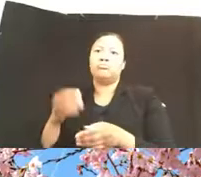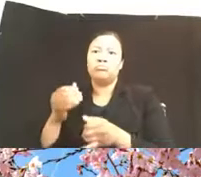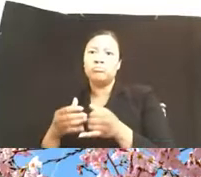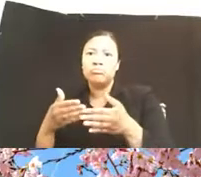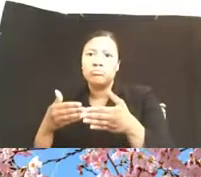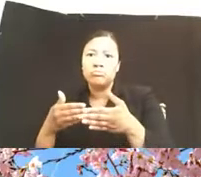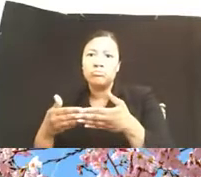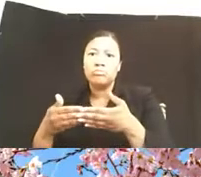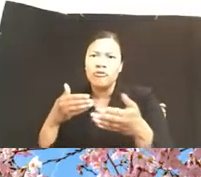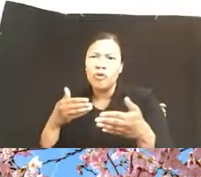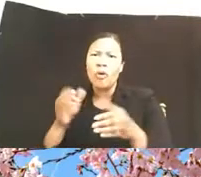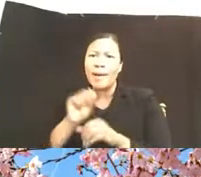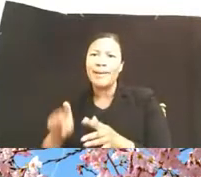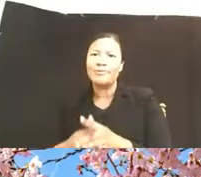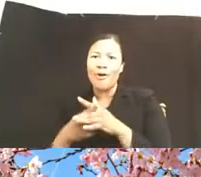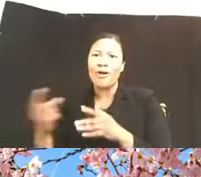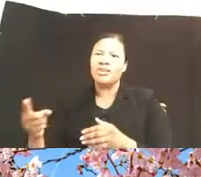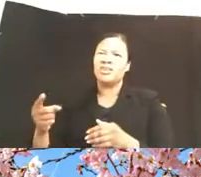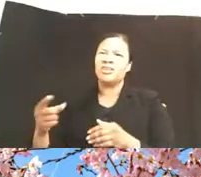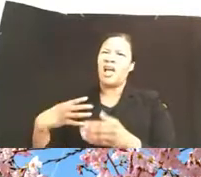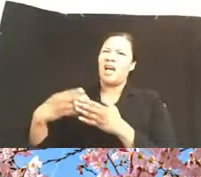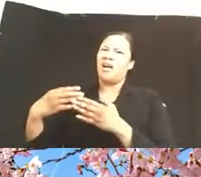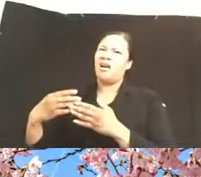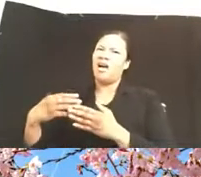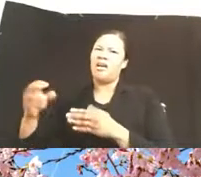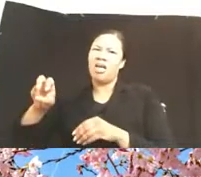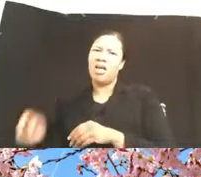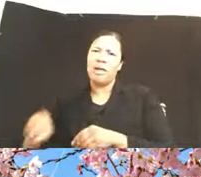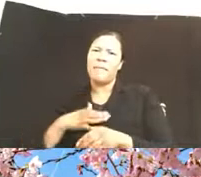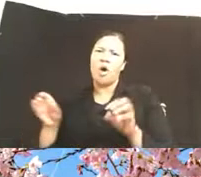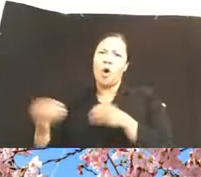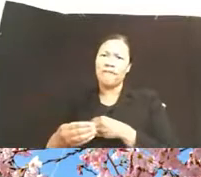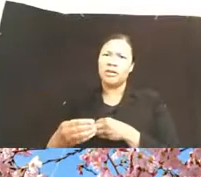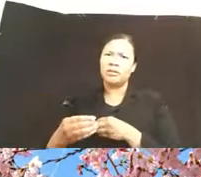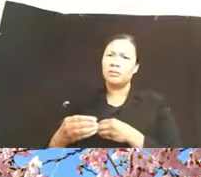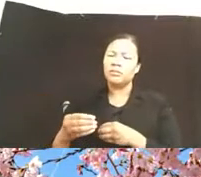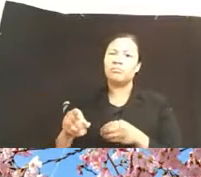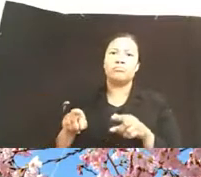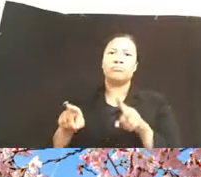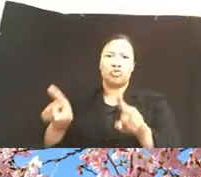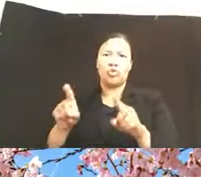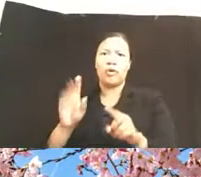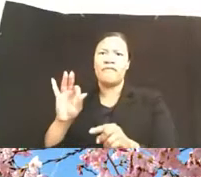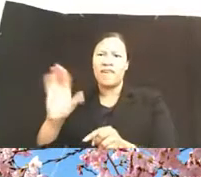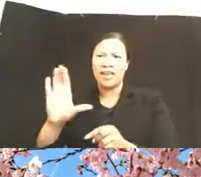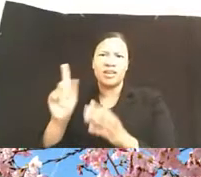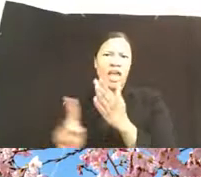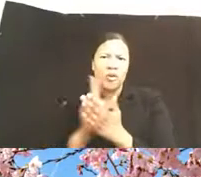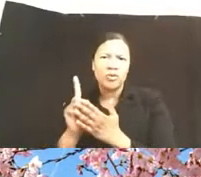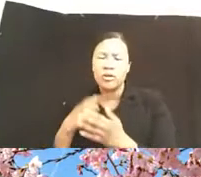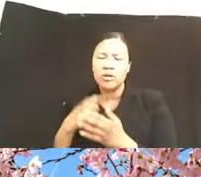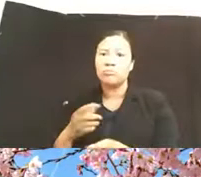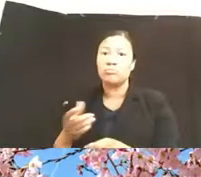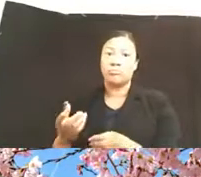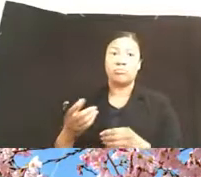hours. At that point, I was a faculty member in the AU Honors Program, located in the Honors